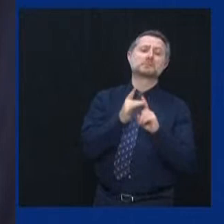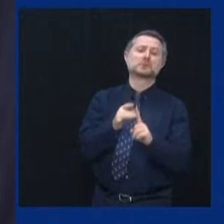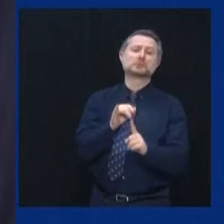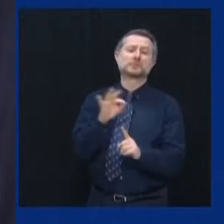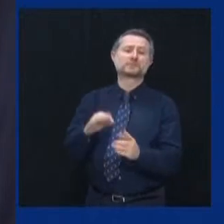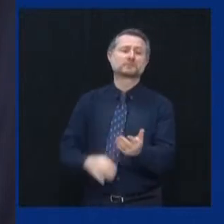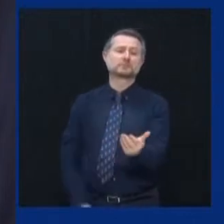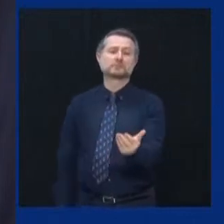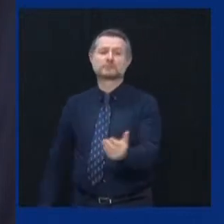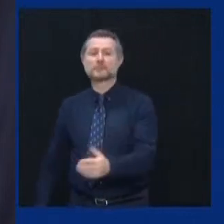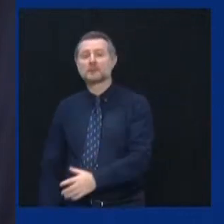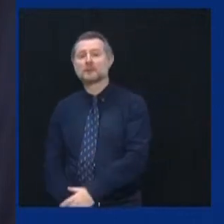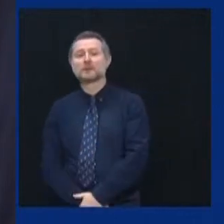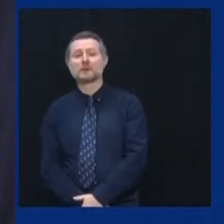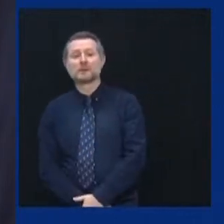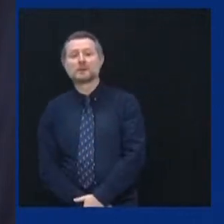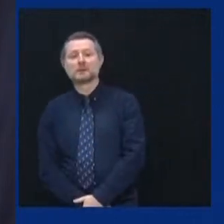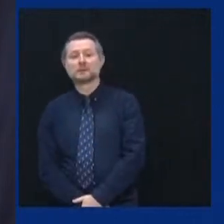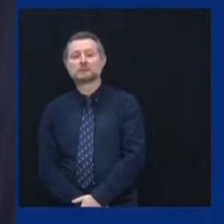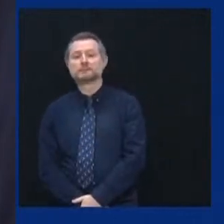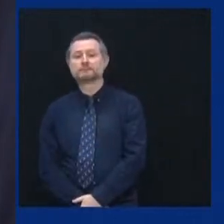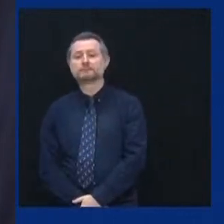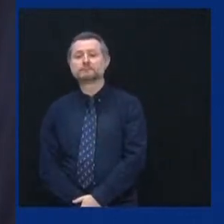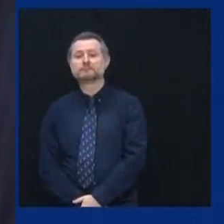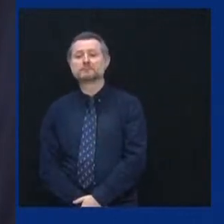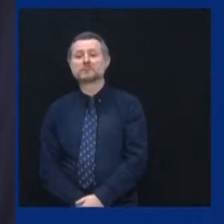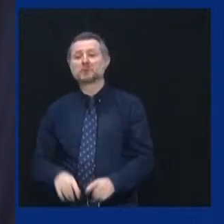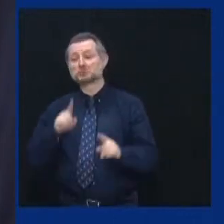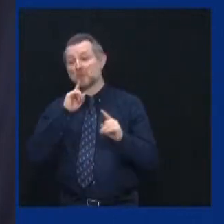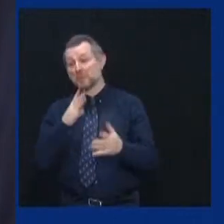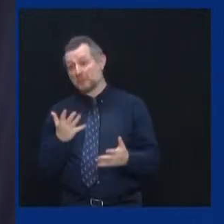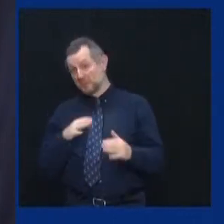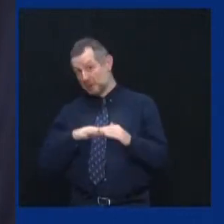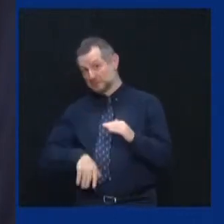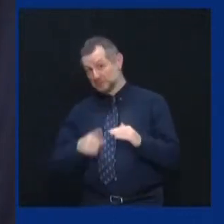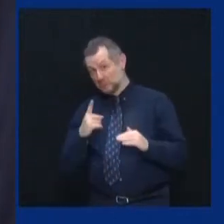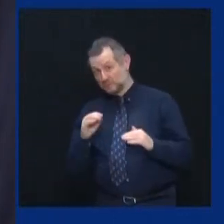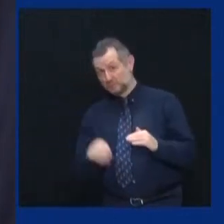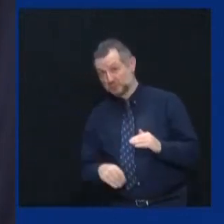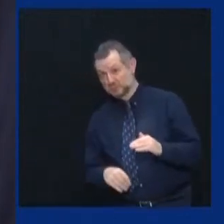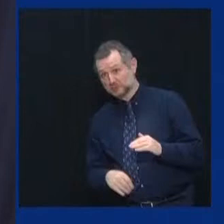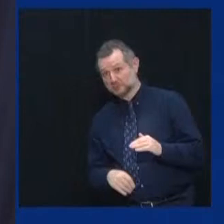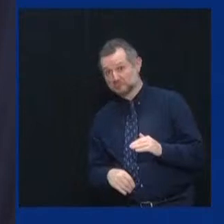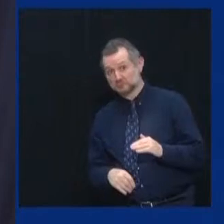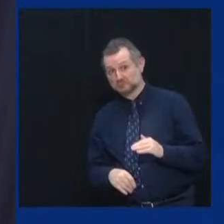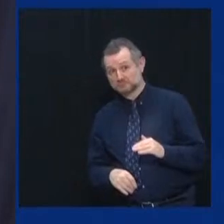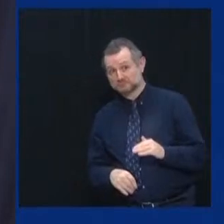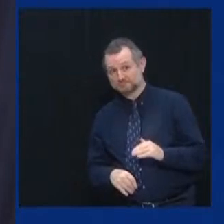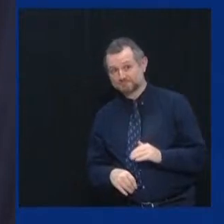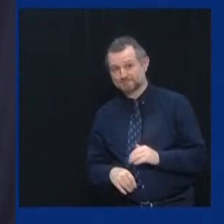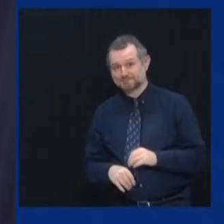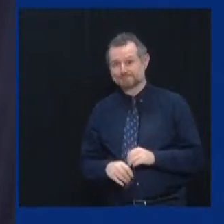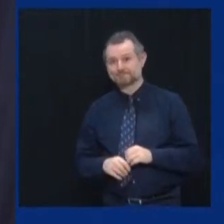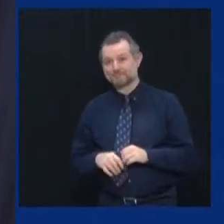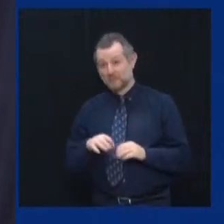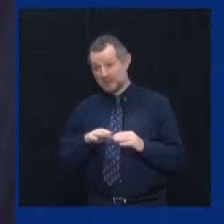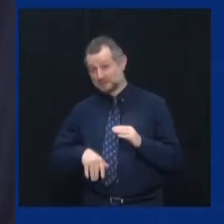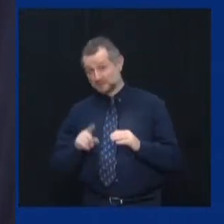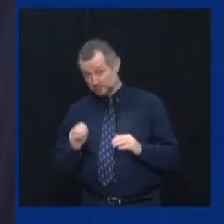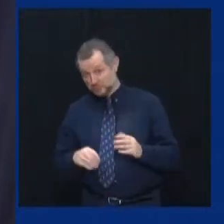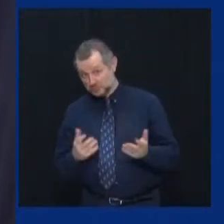It's an unfair question. I'm going to say below 1%. What would you say? Below 1%.